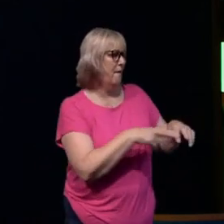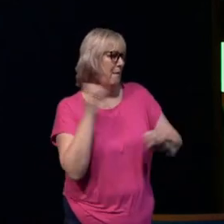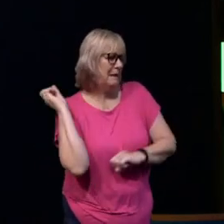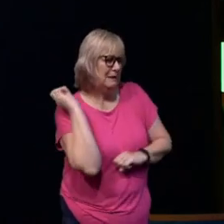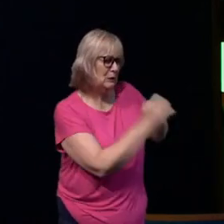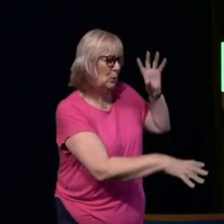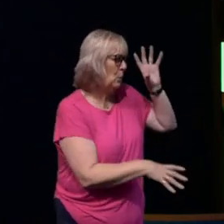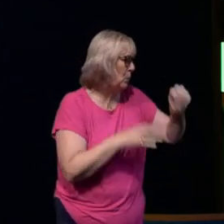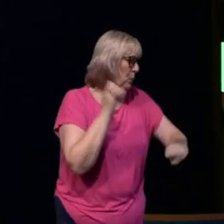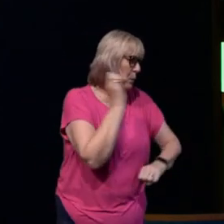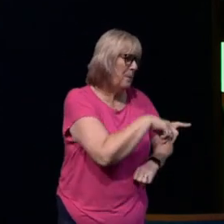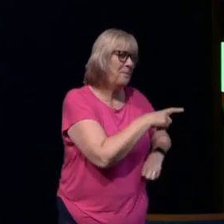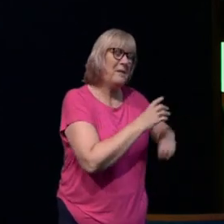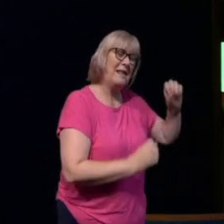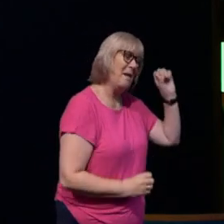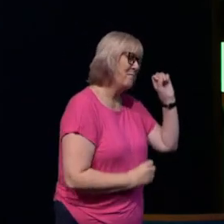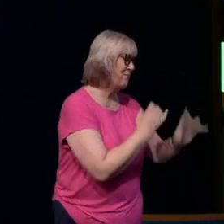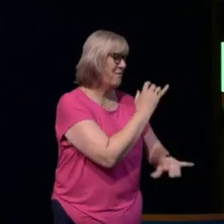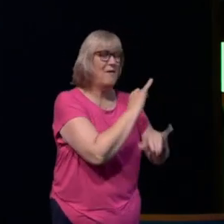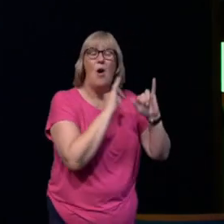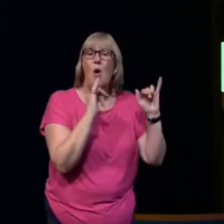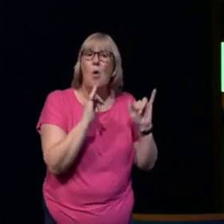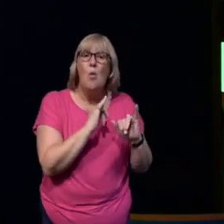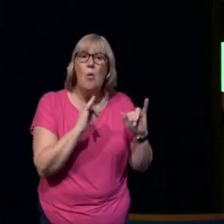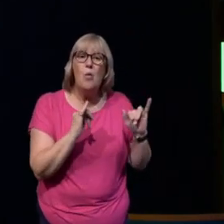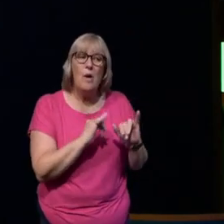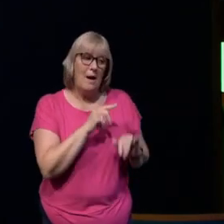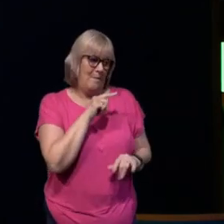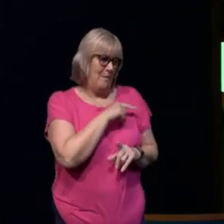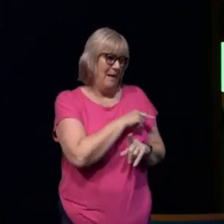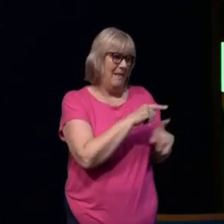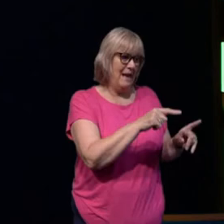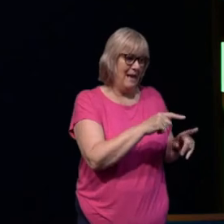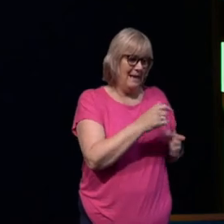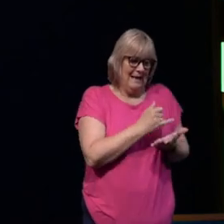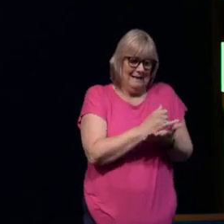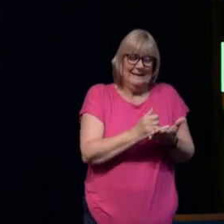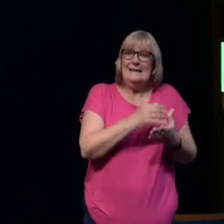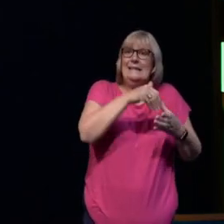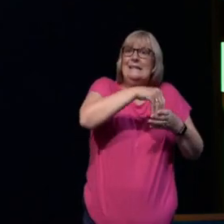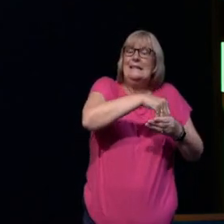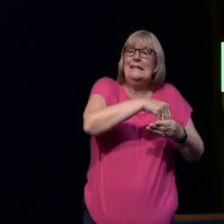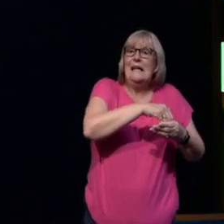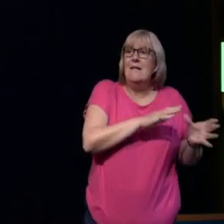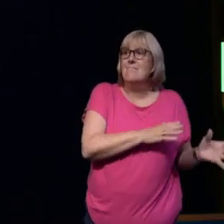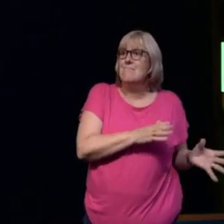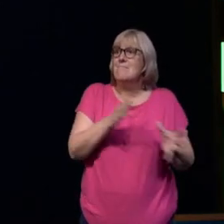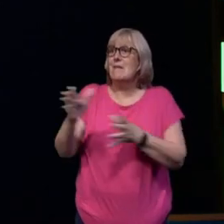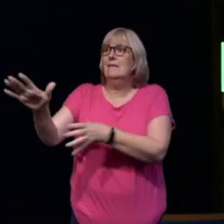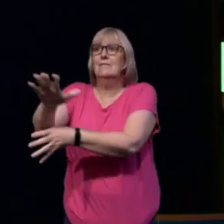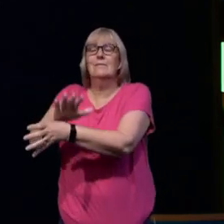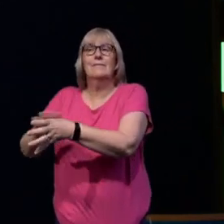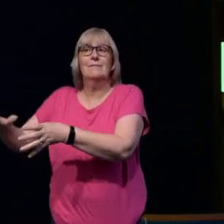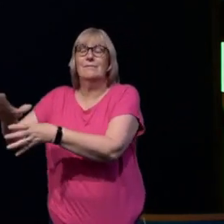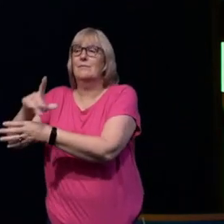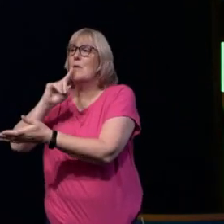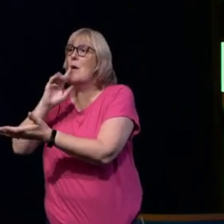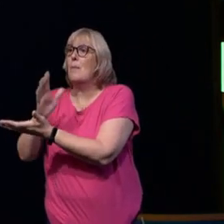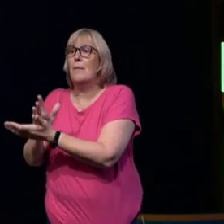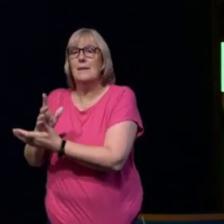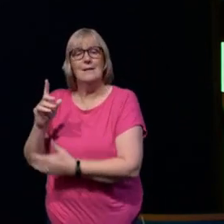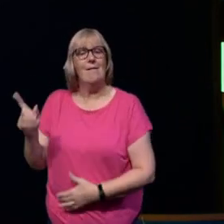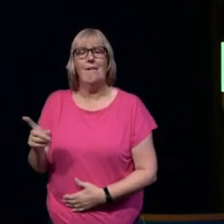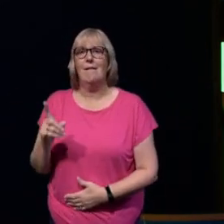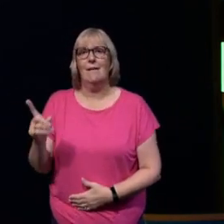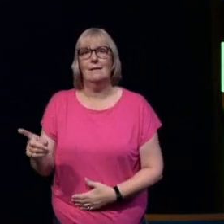it's brutal. It's absolutely brutal, but they can't enter the promised land with sin in the camp. So please come and be part